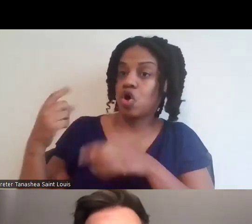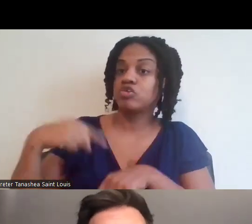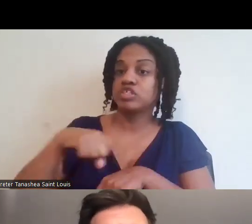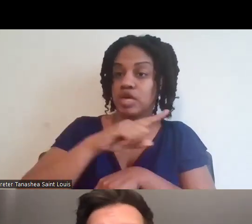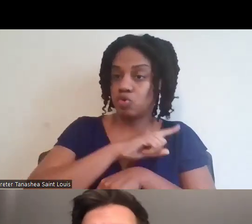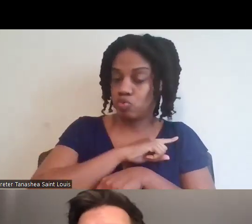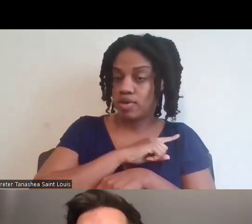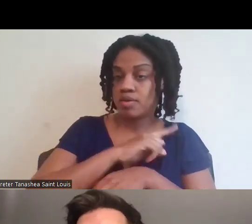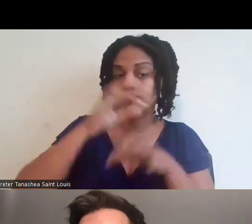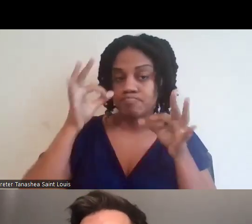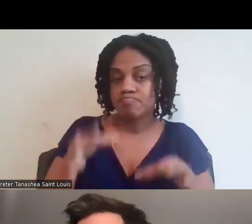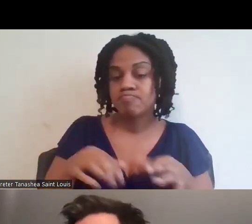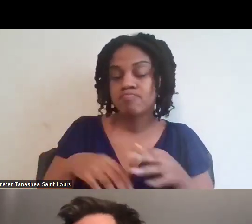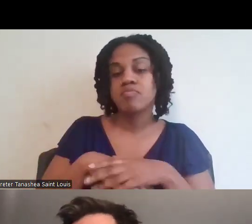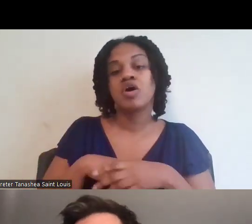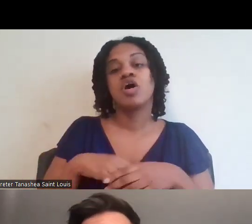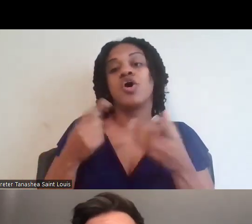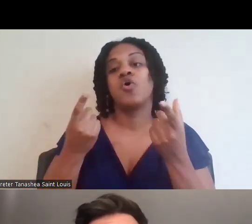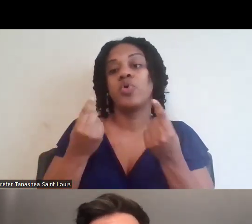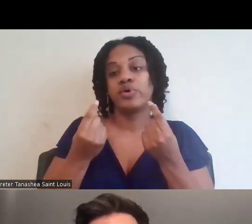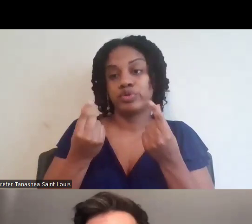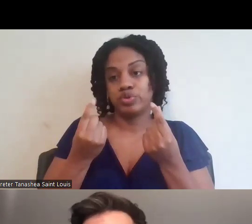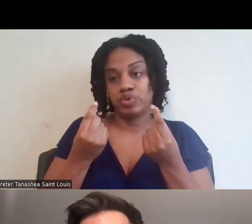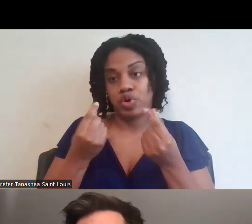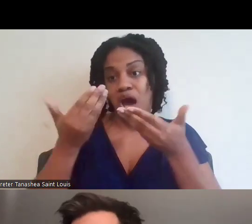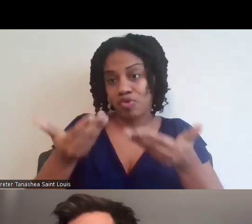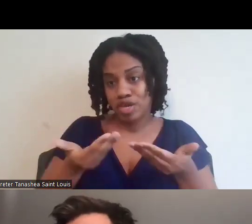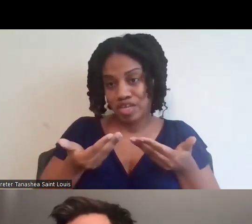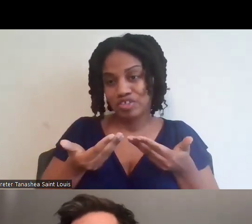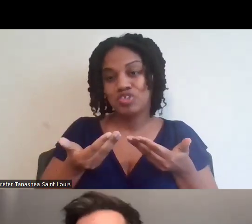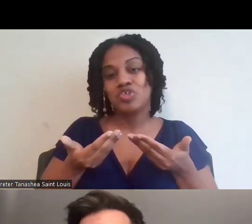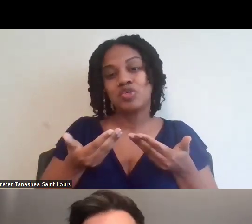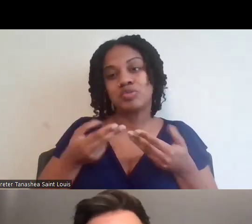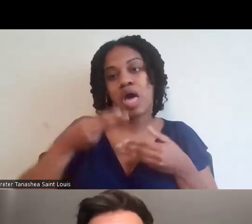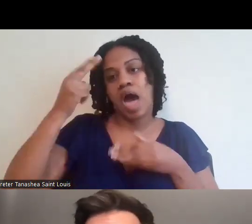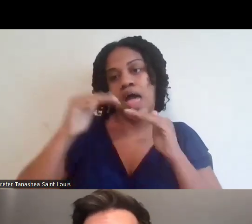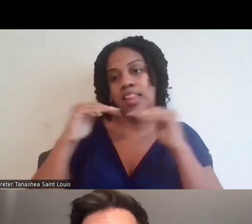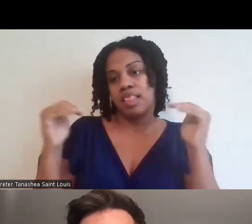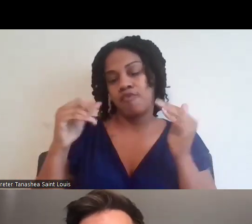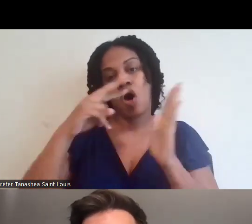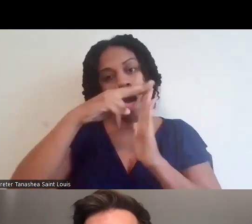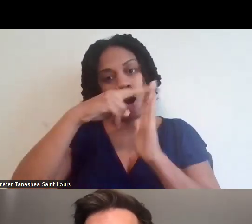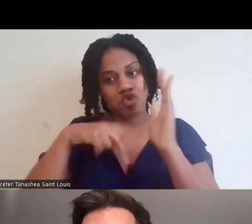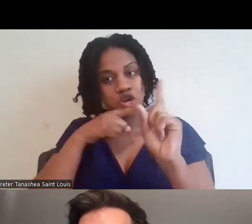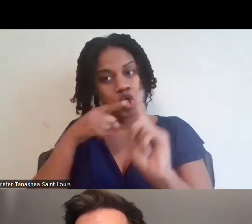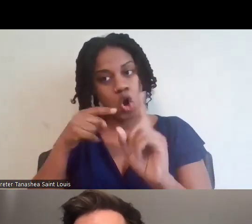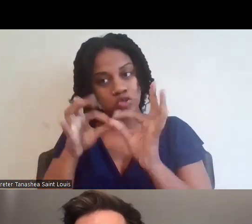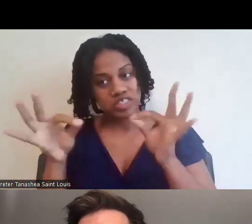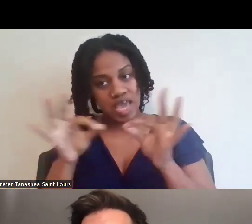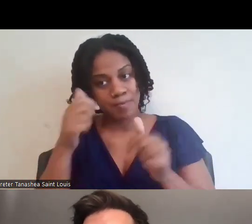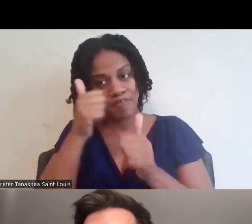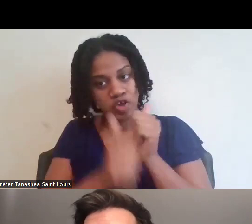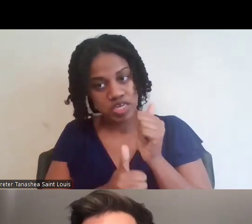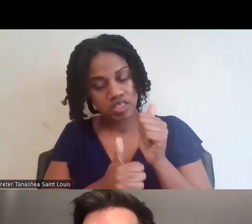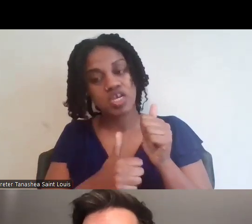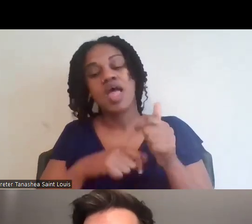at of recommendations. And what I'll do is I'll introduce these as sort of a high level. I'll read a goal statement for each one. And